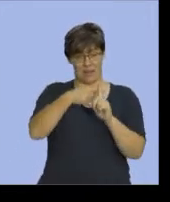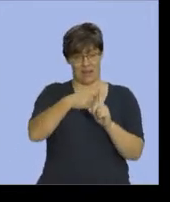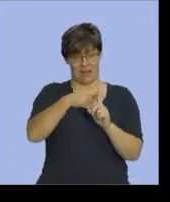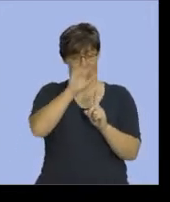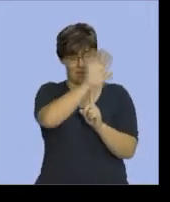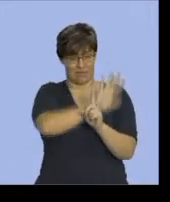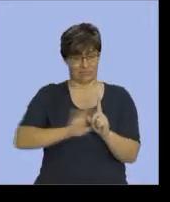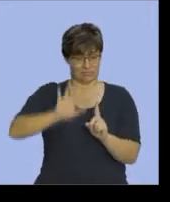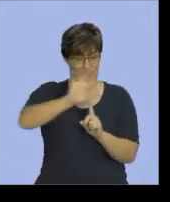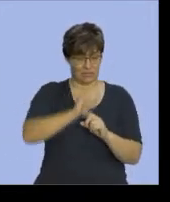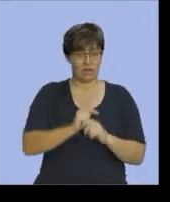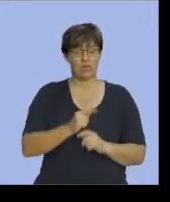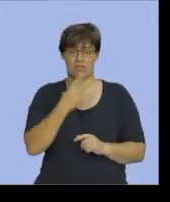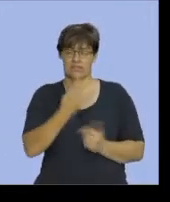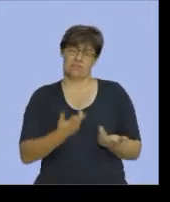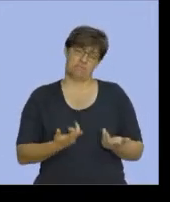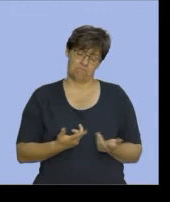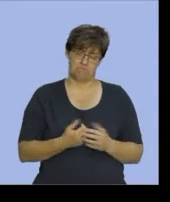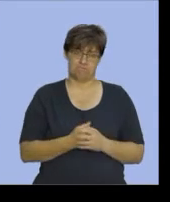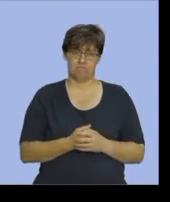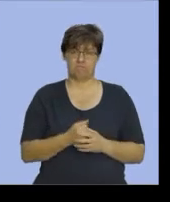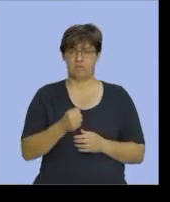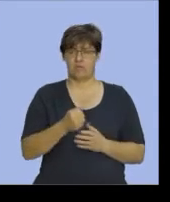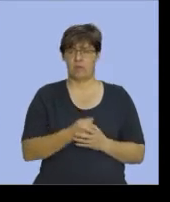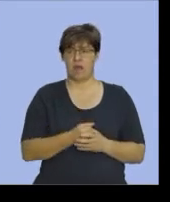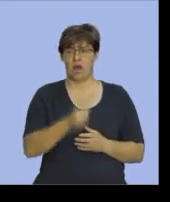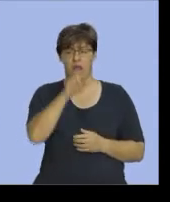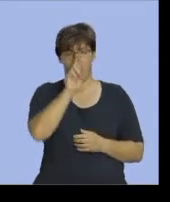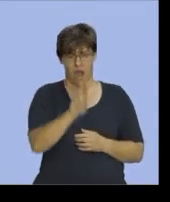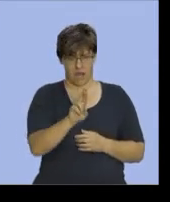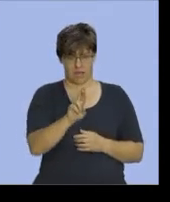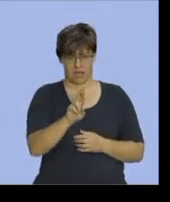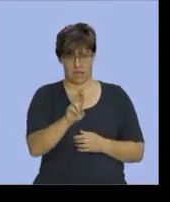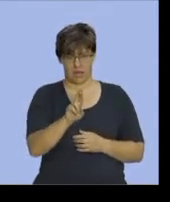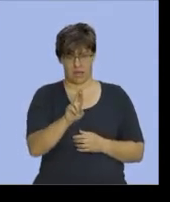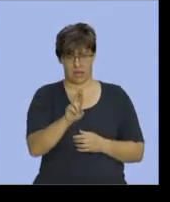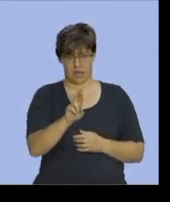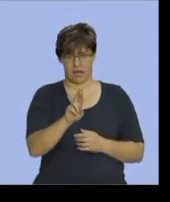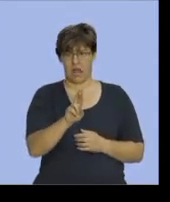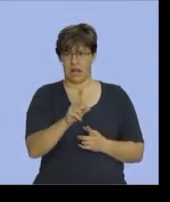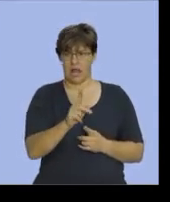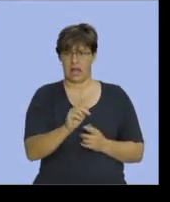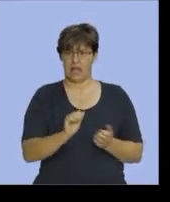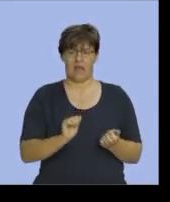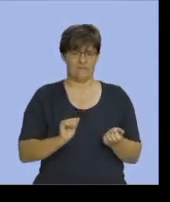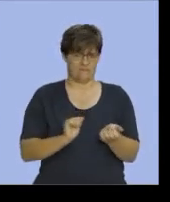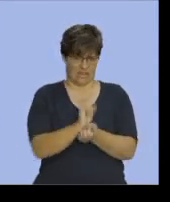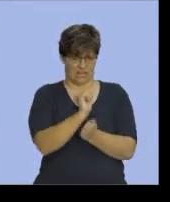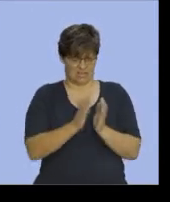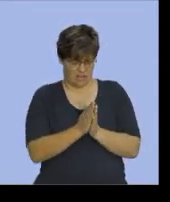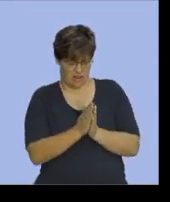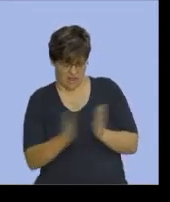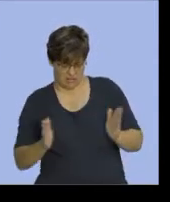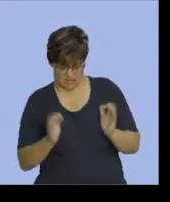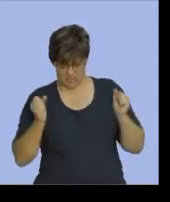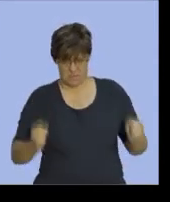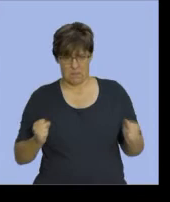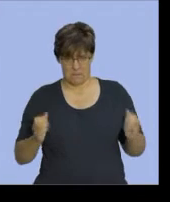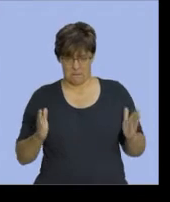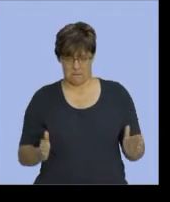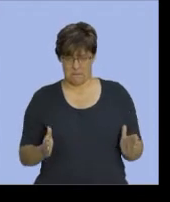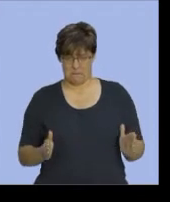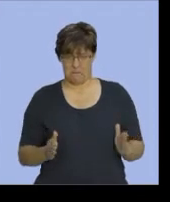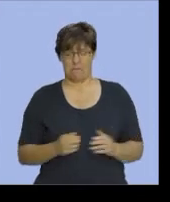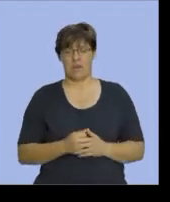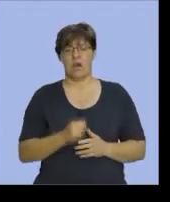Cartesian plane, we're going to try and say, let's let R be a line of a fixed length, right? And